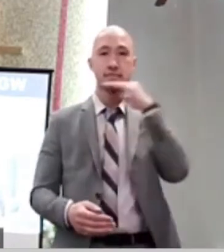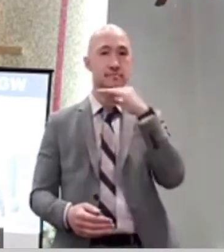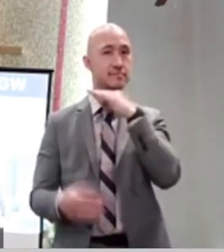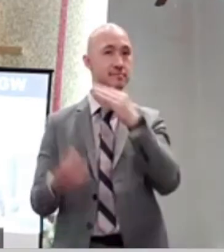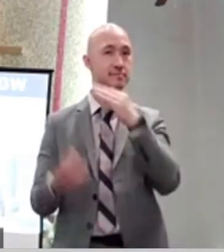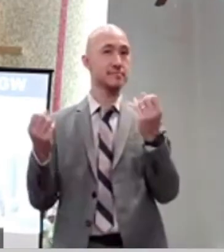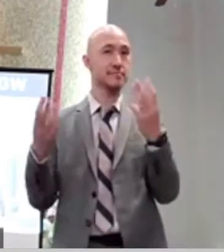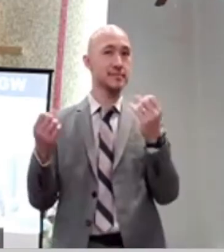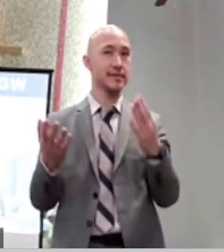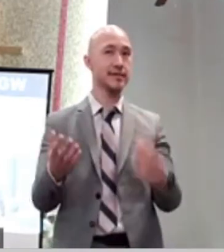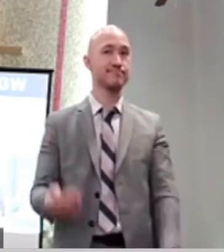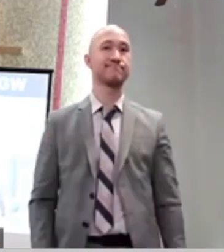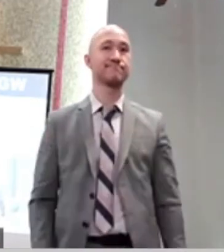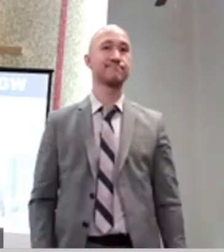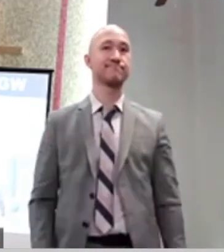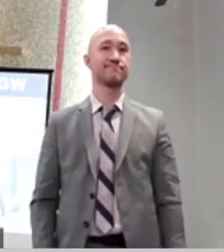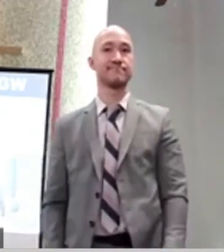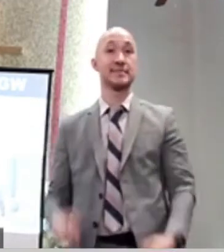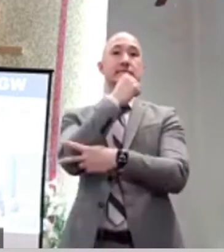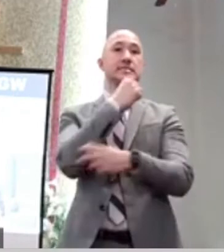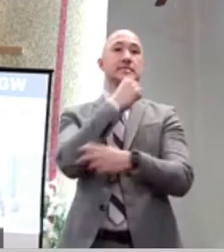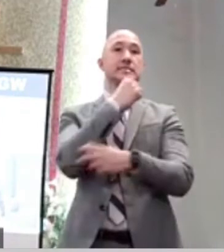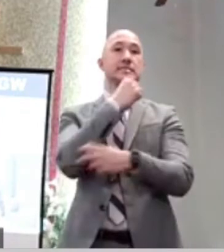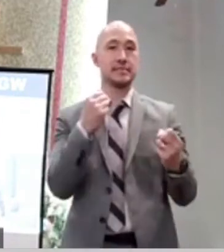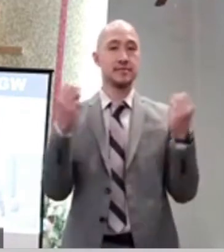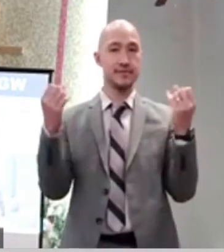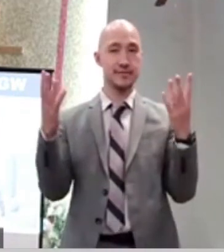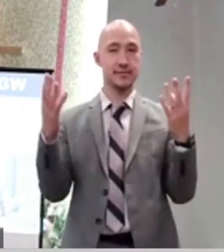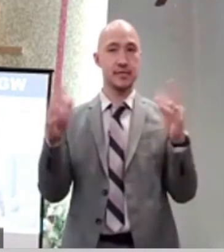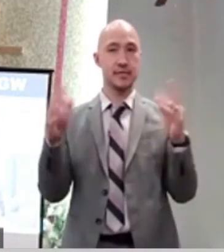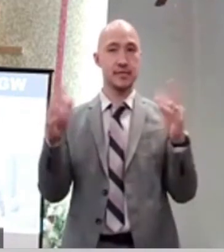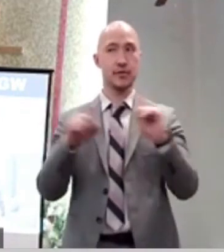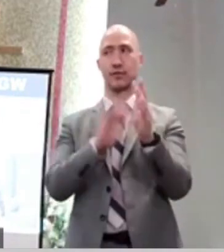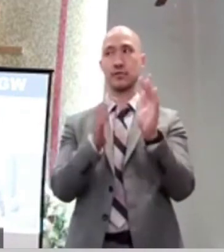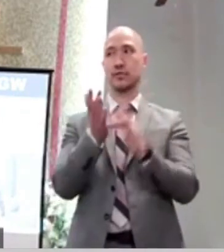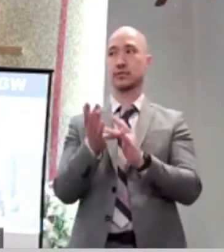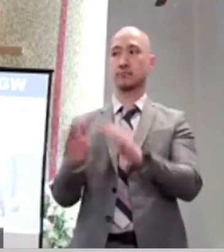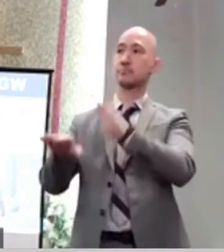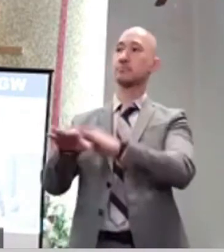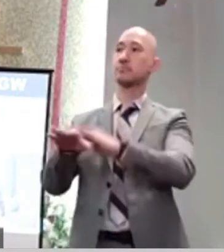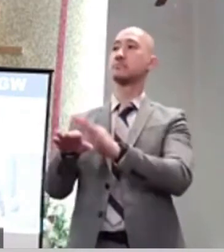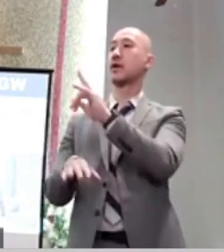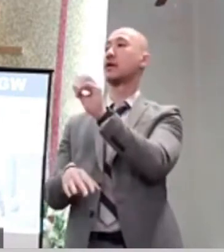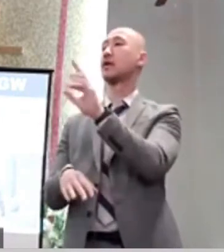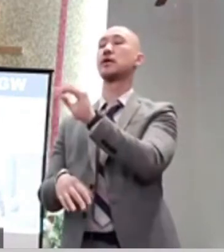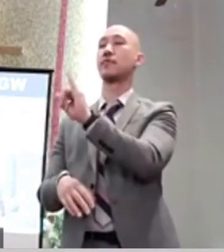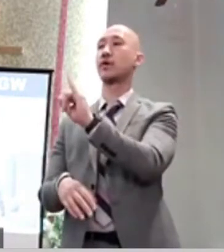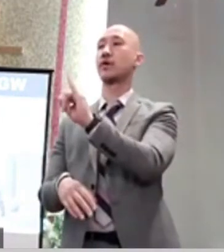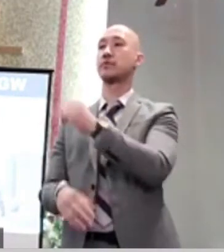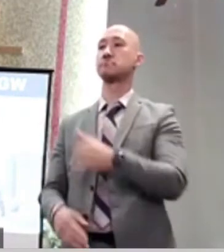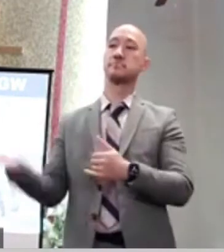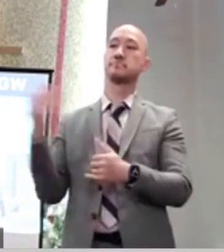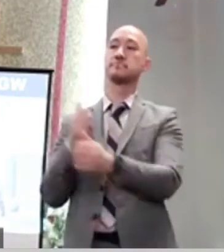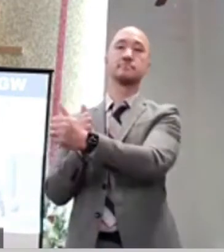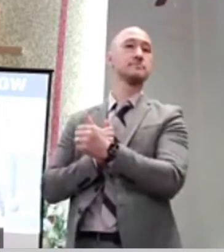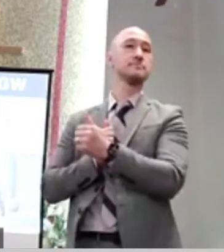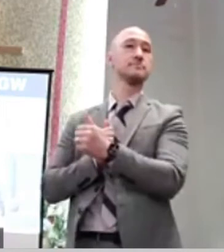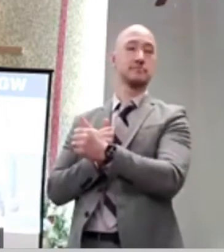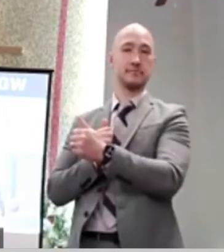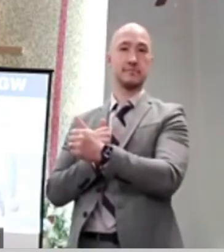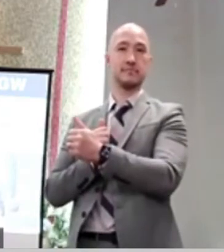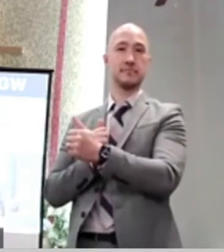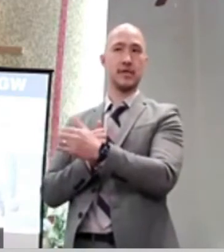Jews. But right away, when Jesus calls him to follow him, look what it says here. He got up